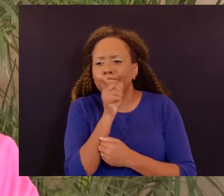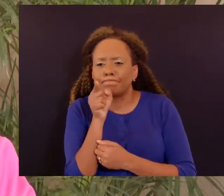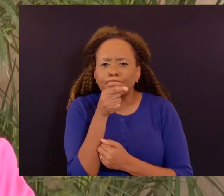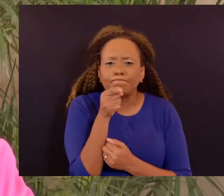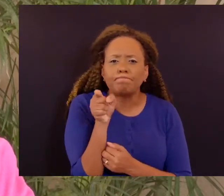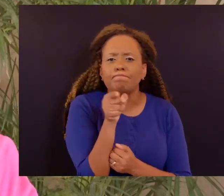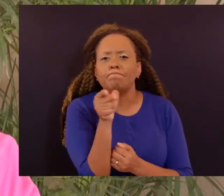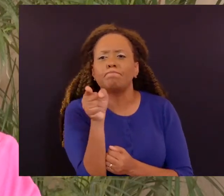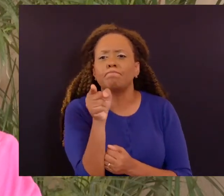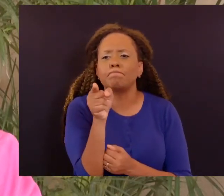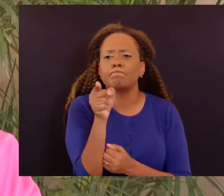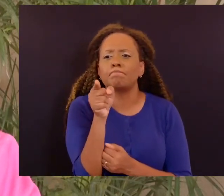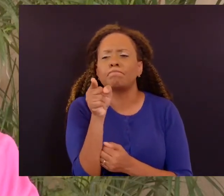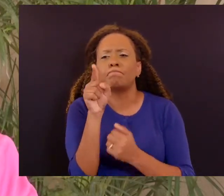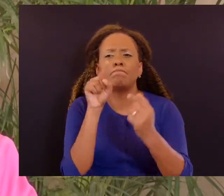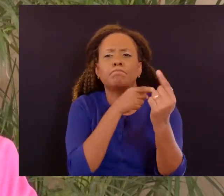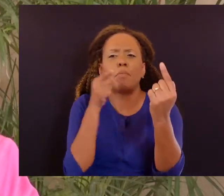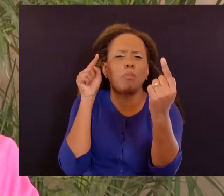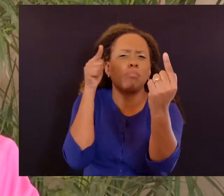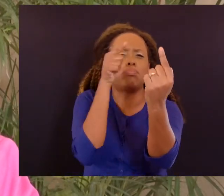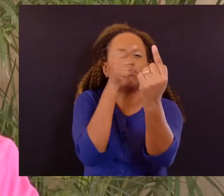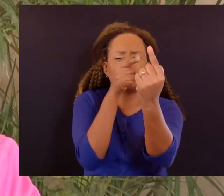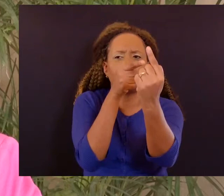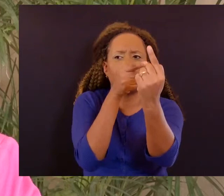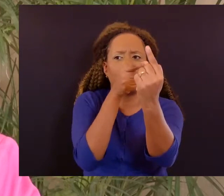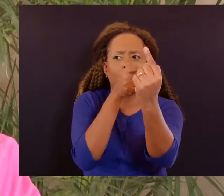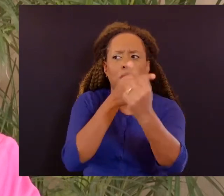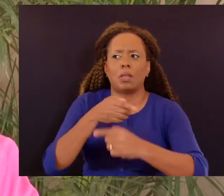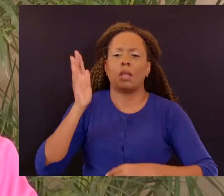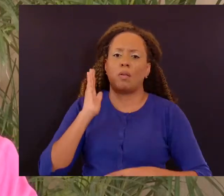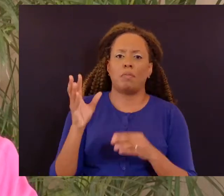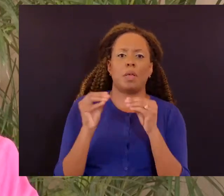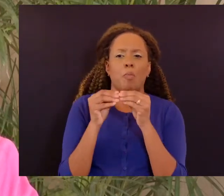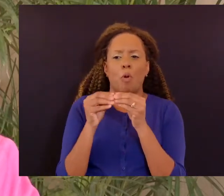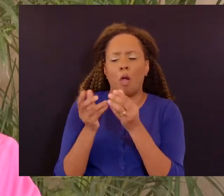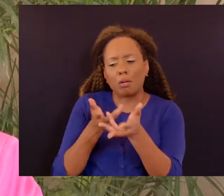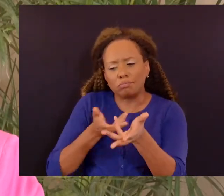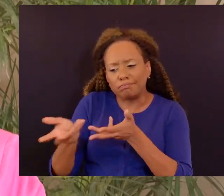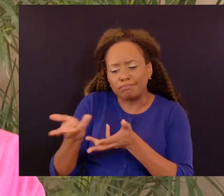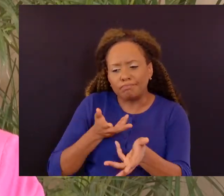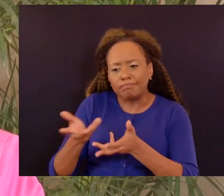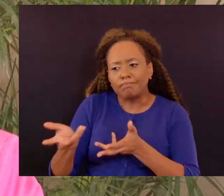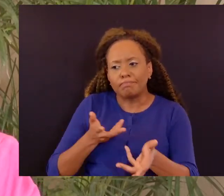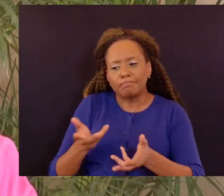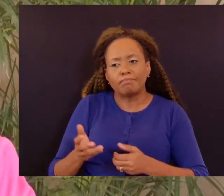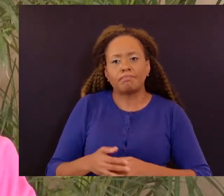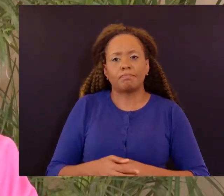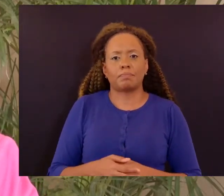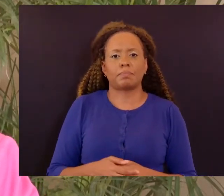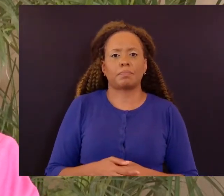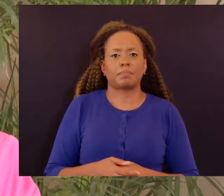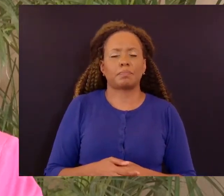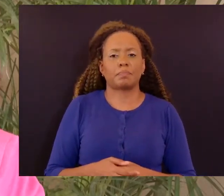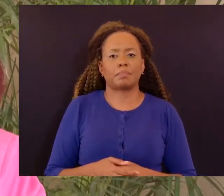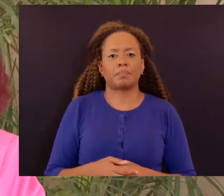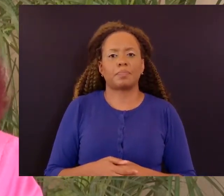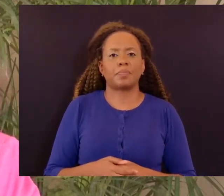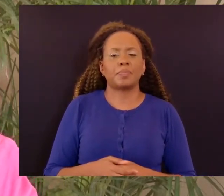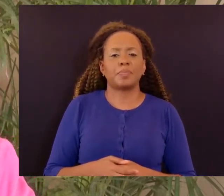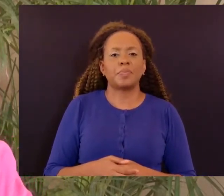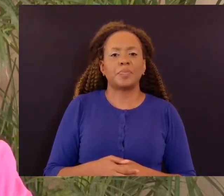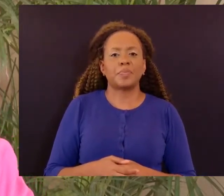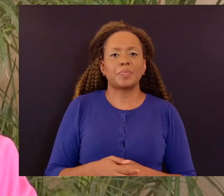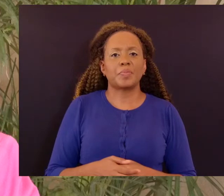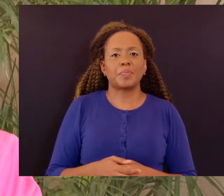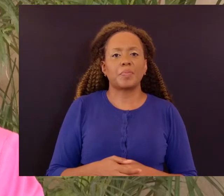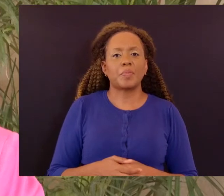and therefore they are going to be more engaged in what is happening. These